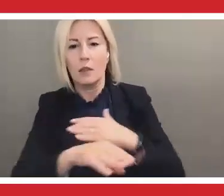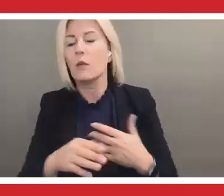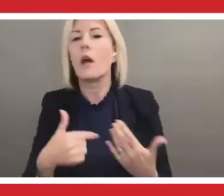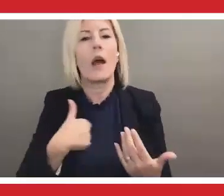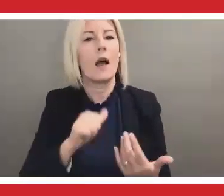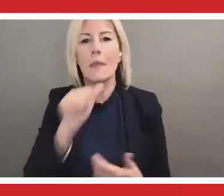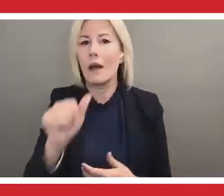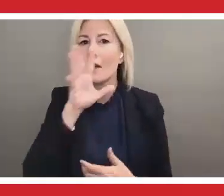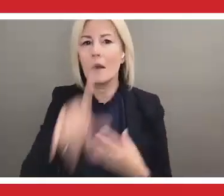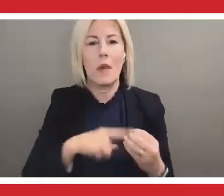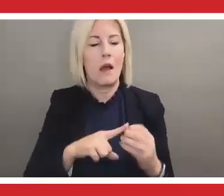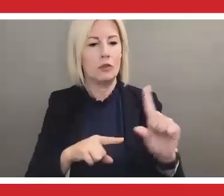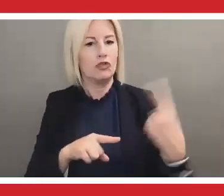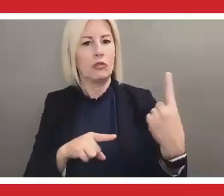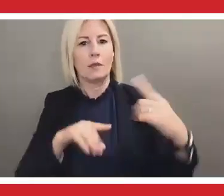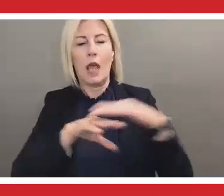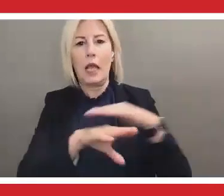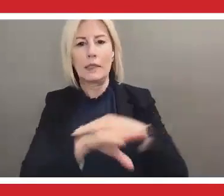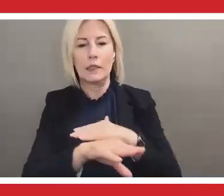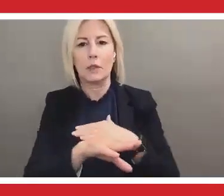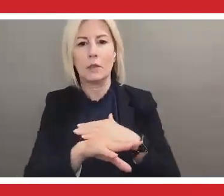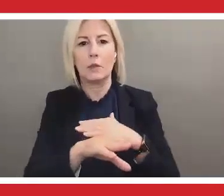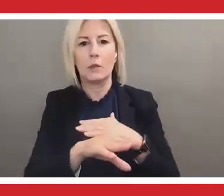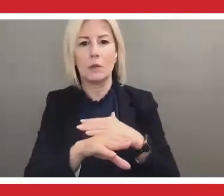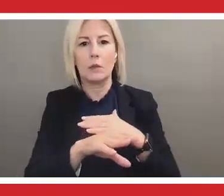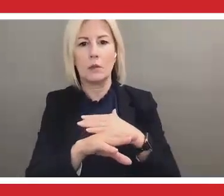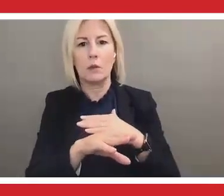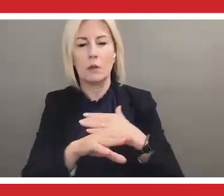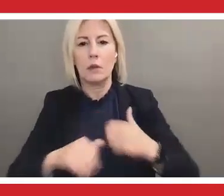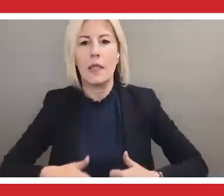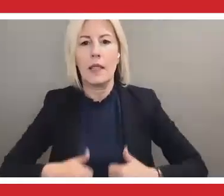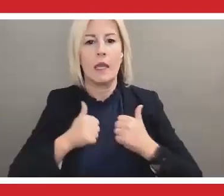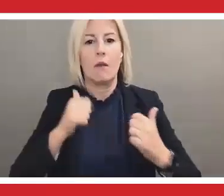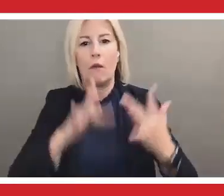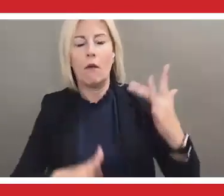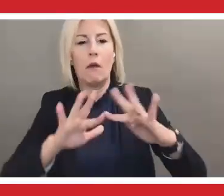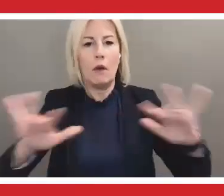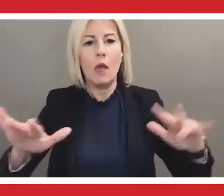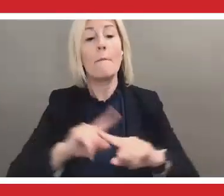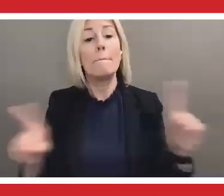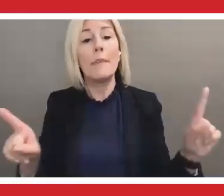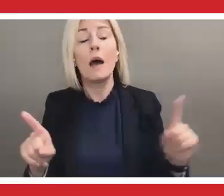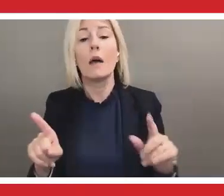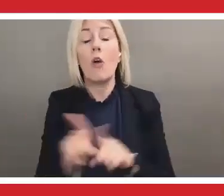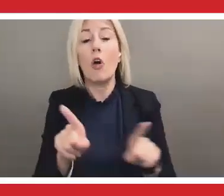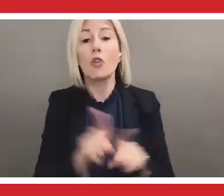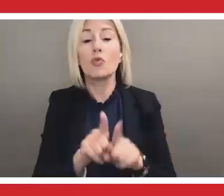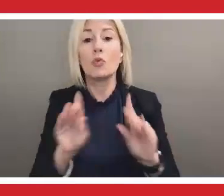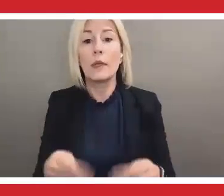only access when we said leaving no one offline, but also to give